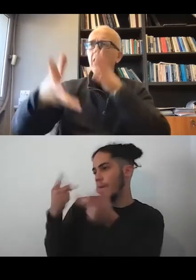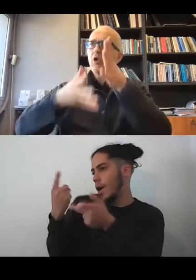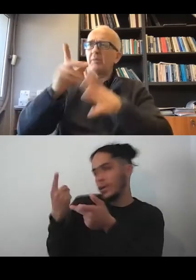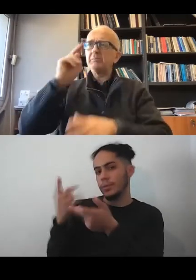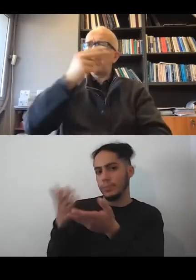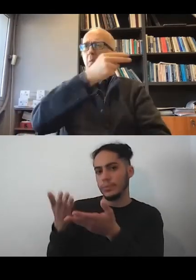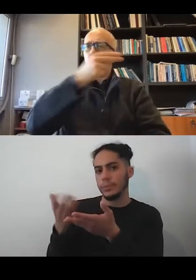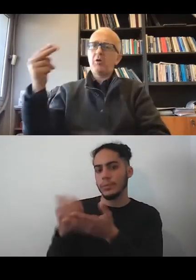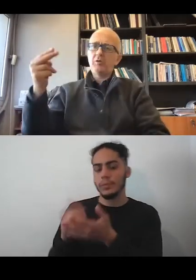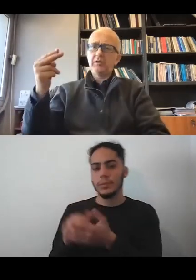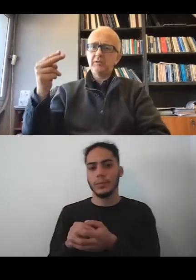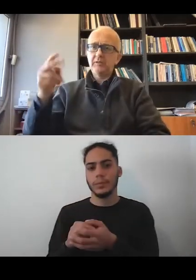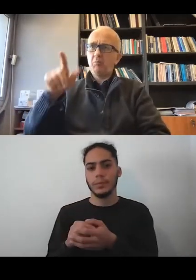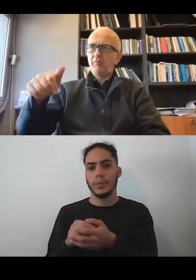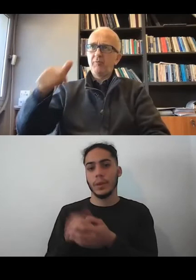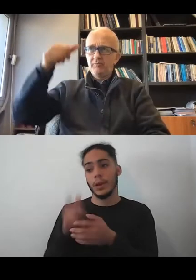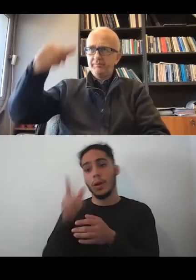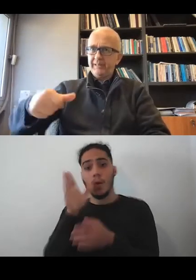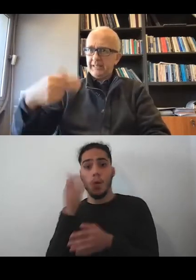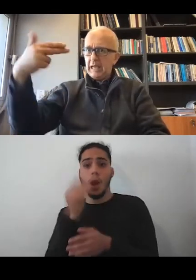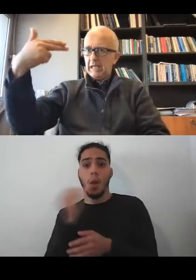So he uses the camera,